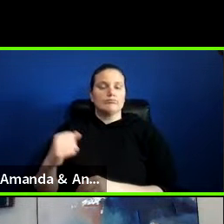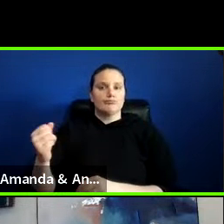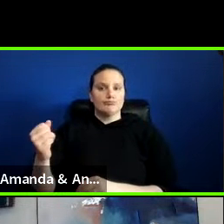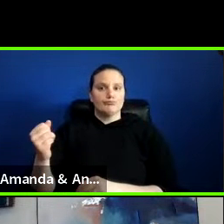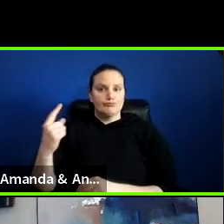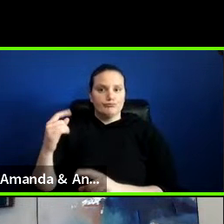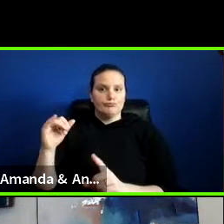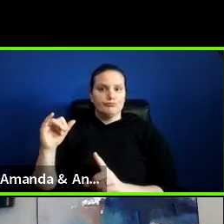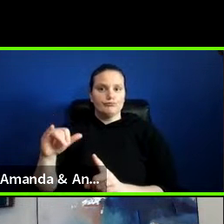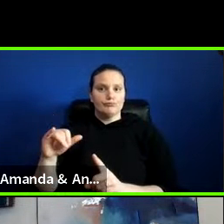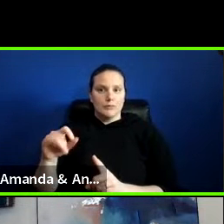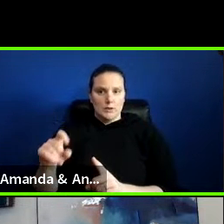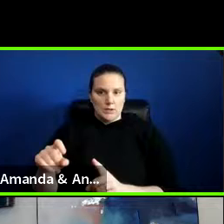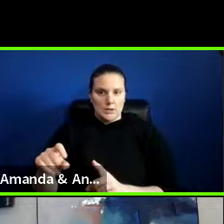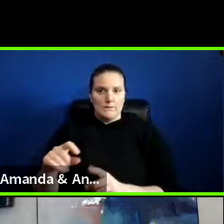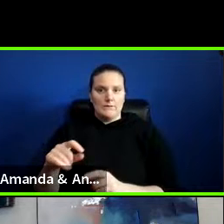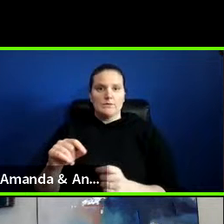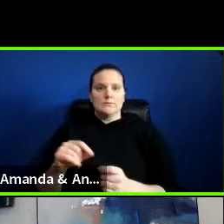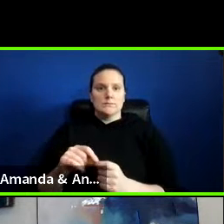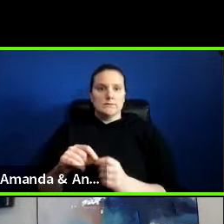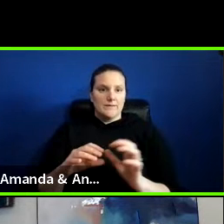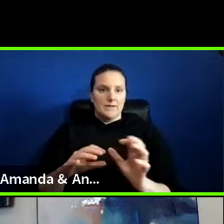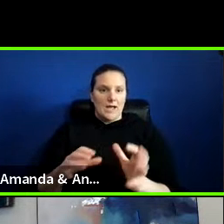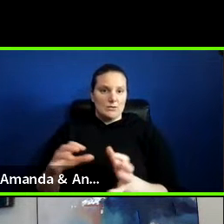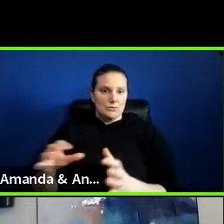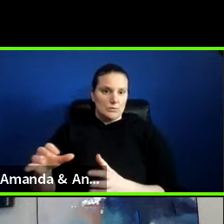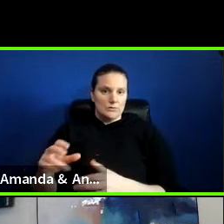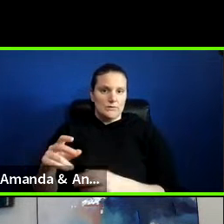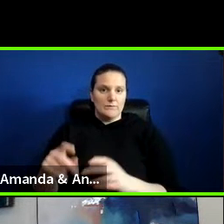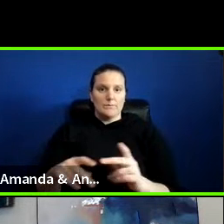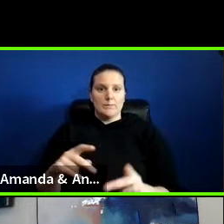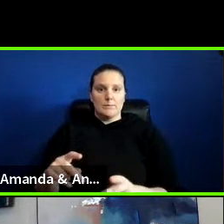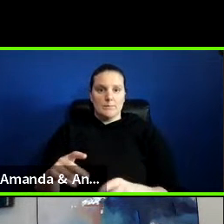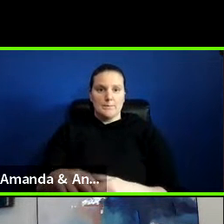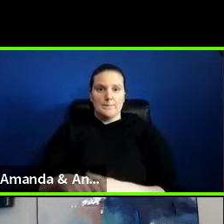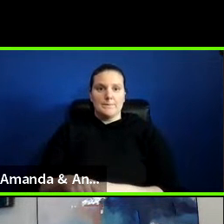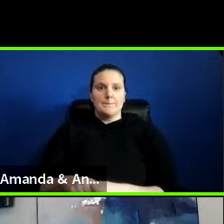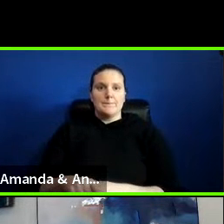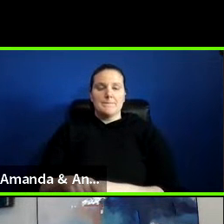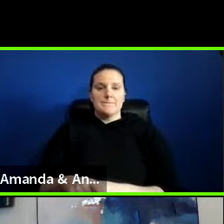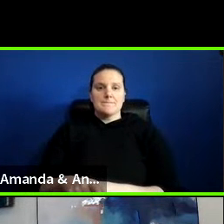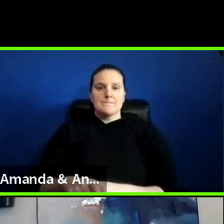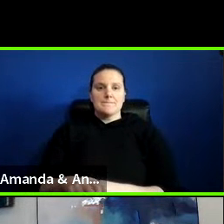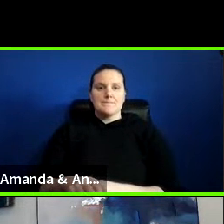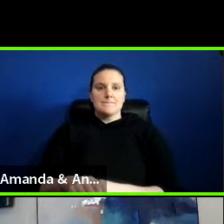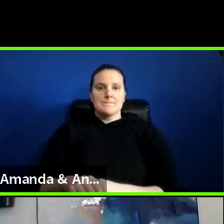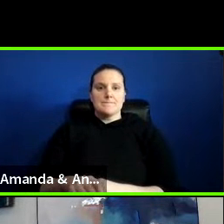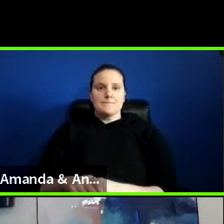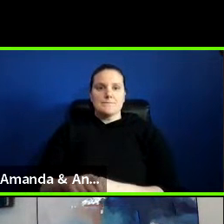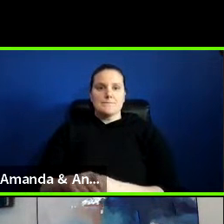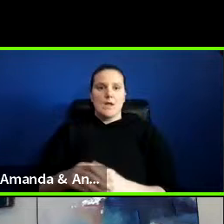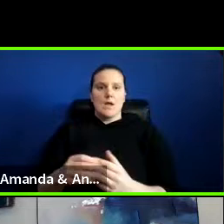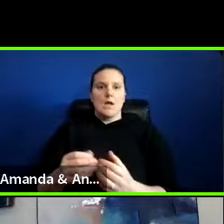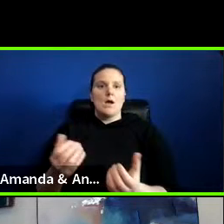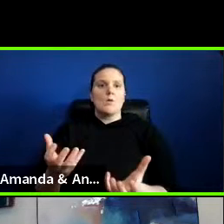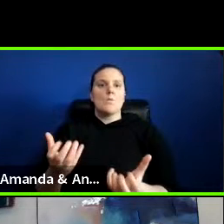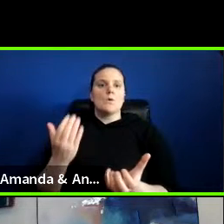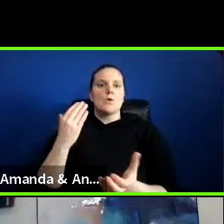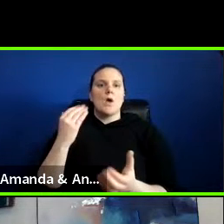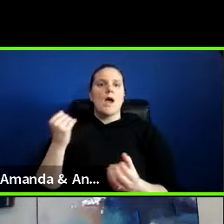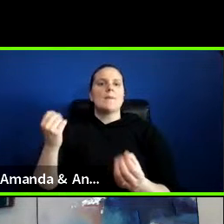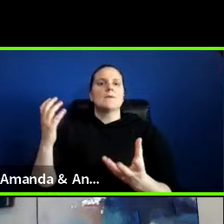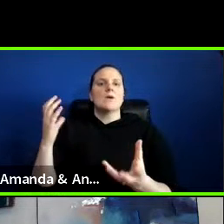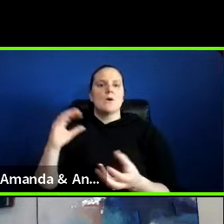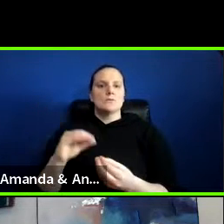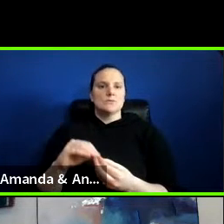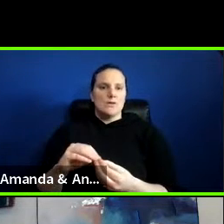that there's a need for specific categories of people, But I want to know how many people